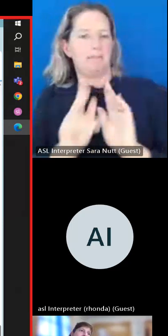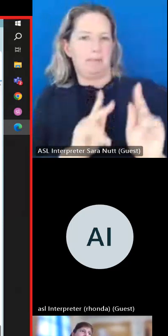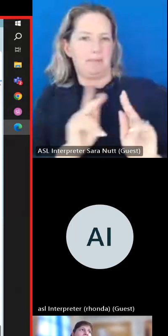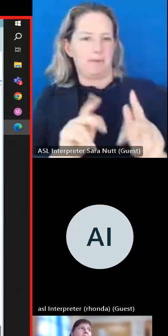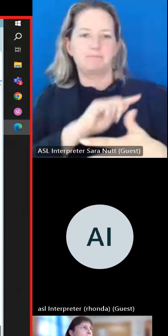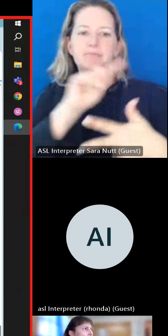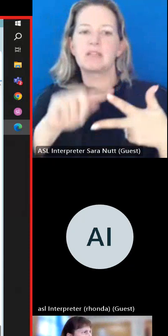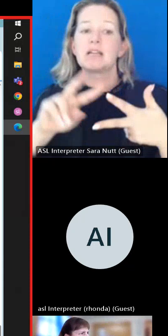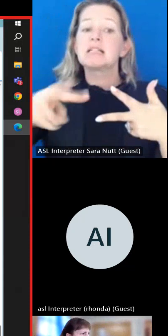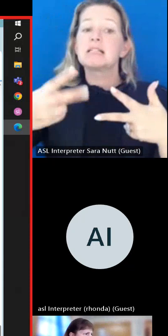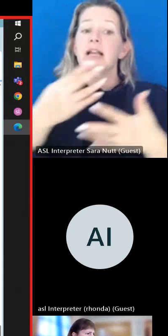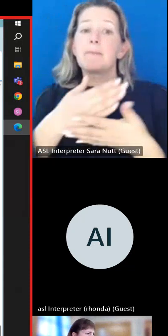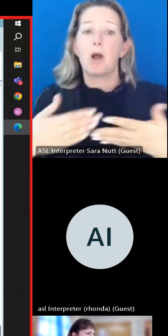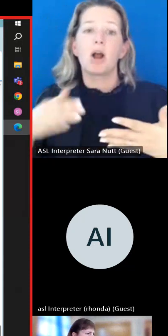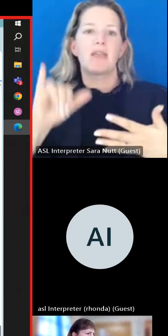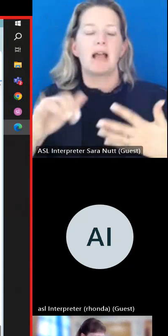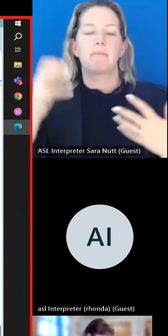doing that,